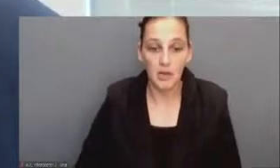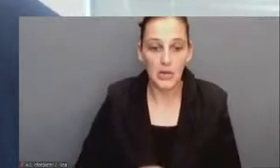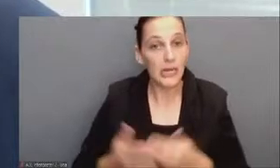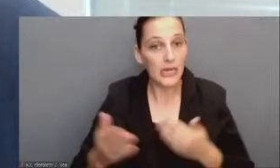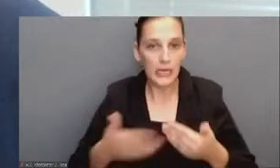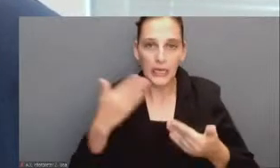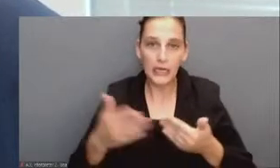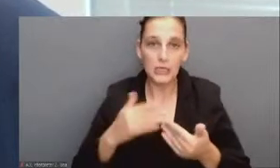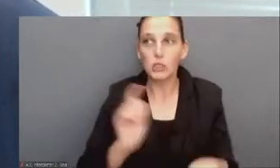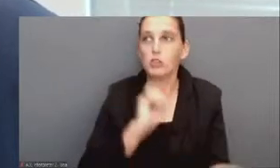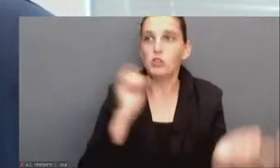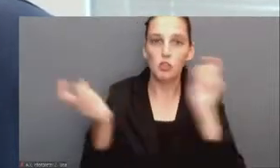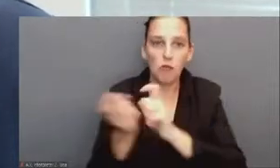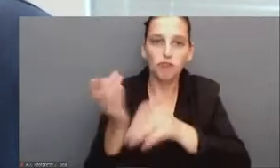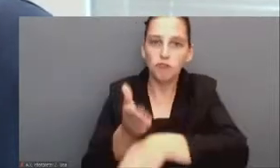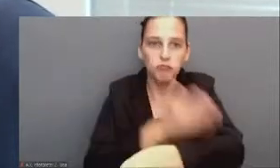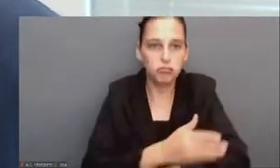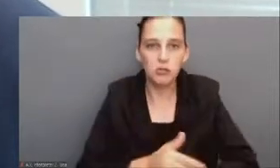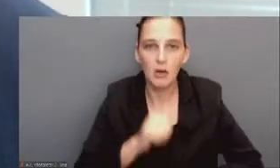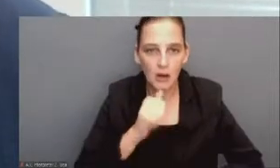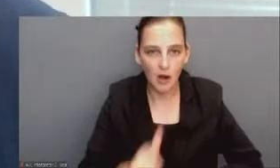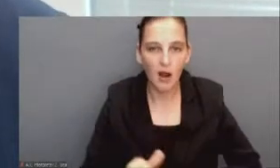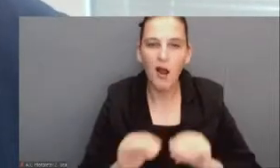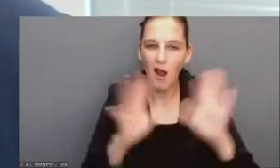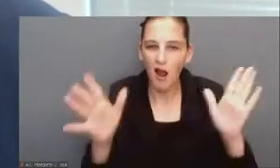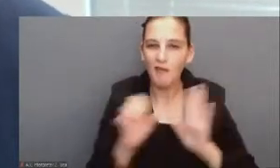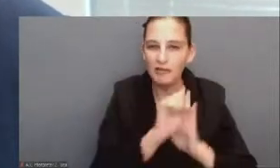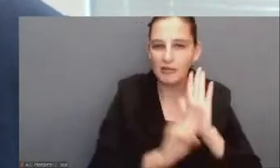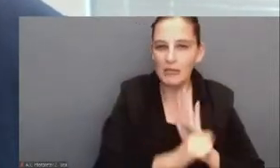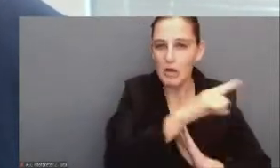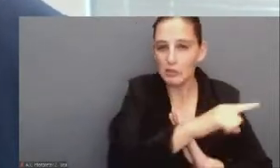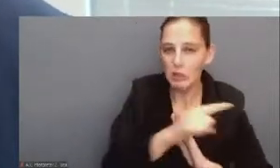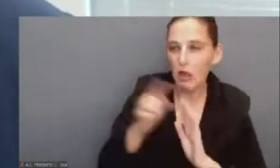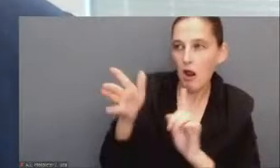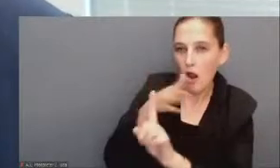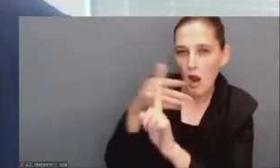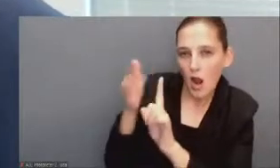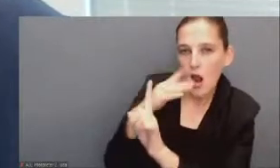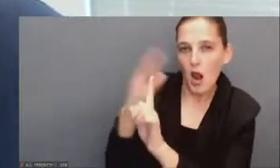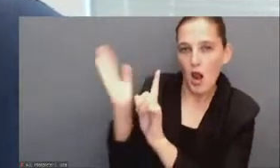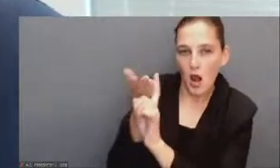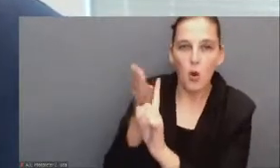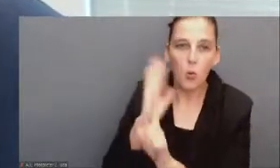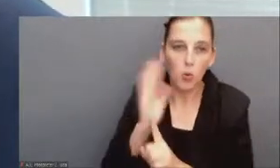huge amount of sway, obviously. But the fact of the matter is,